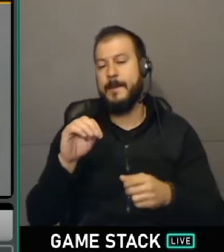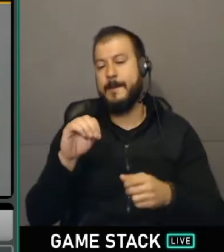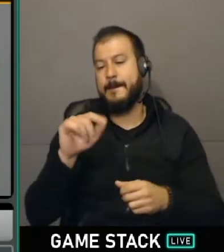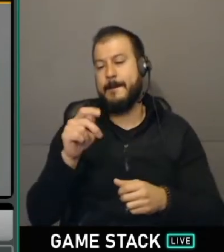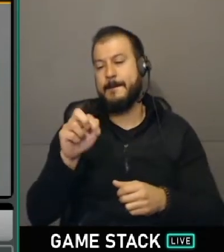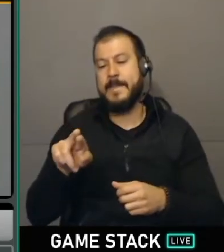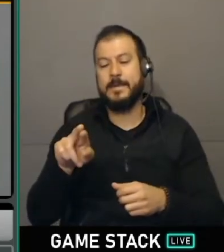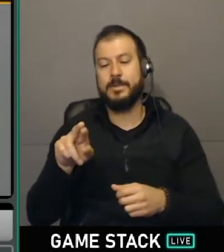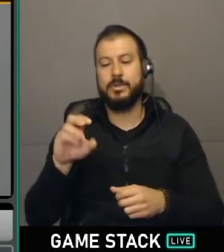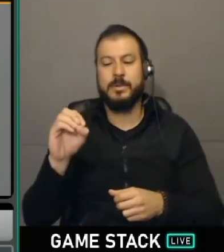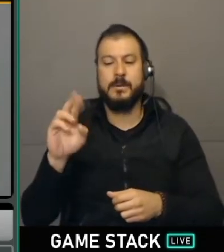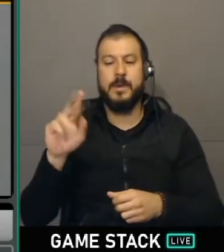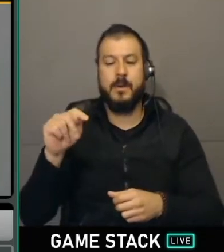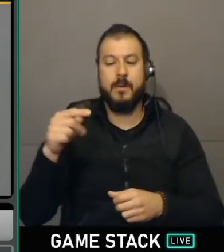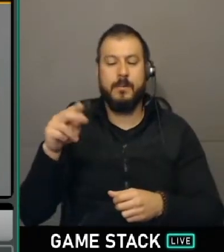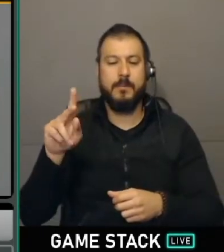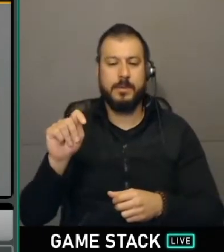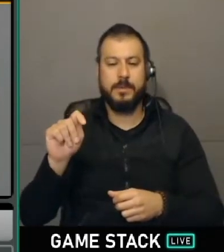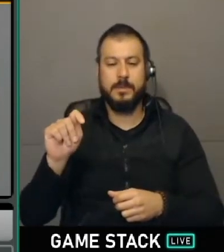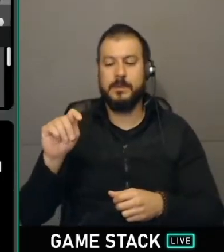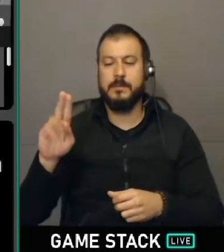bus.